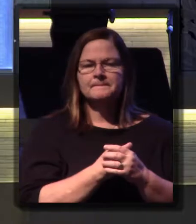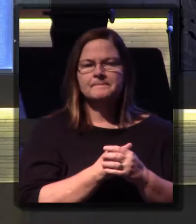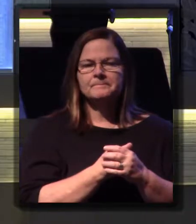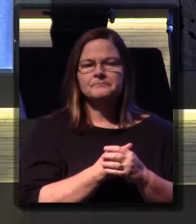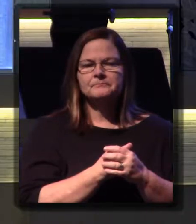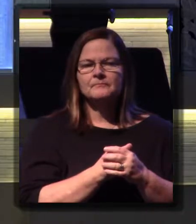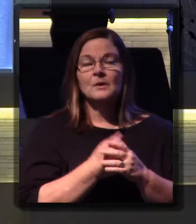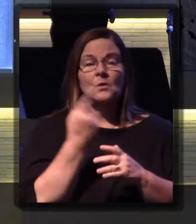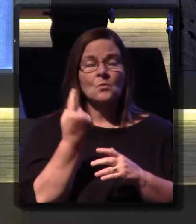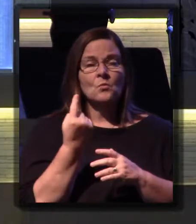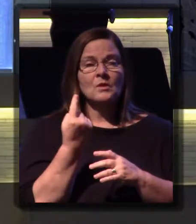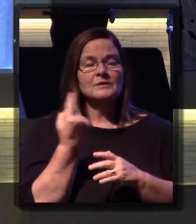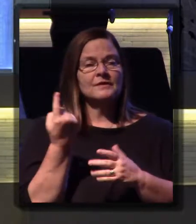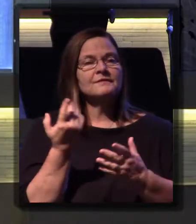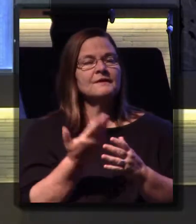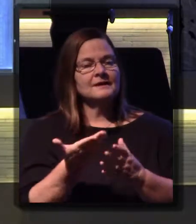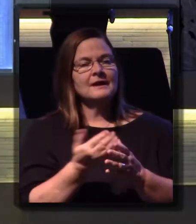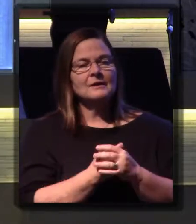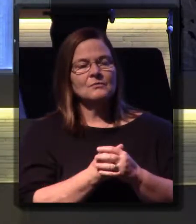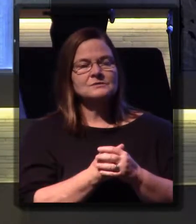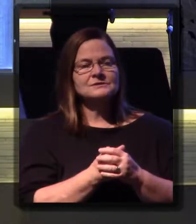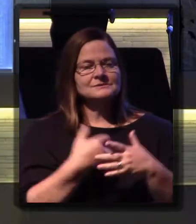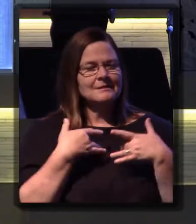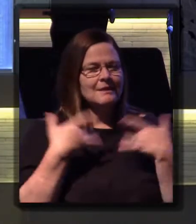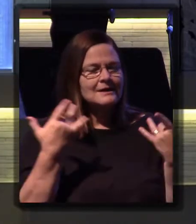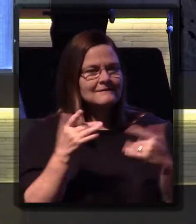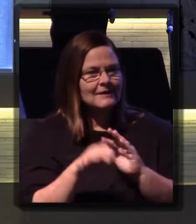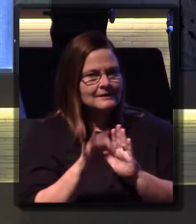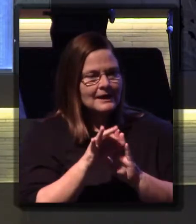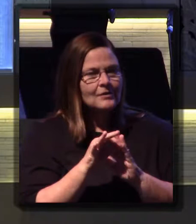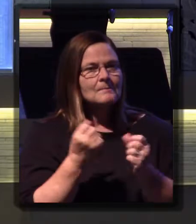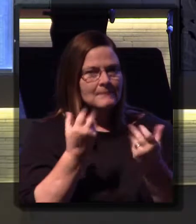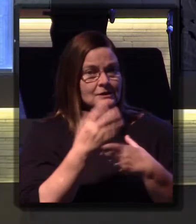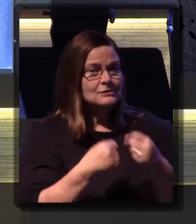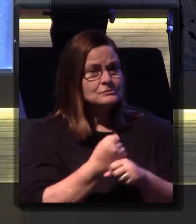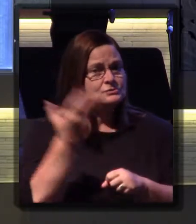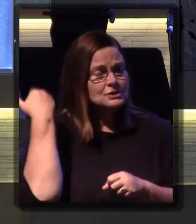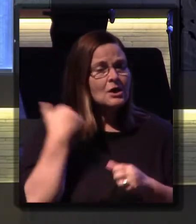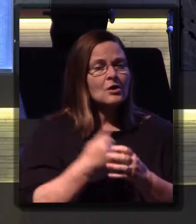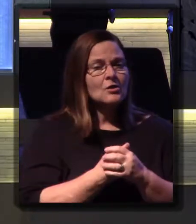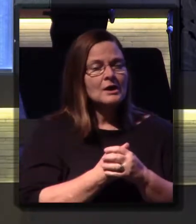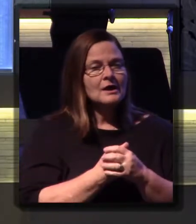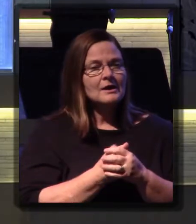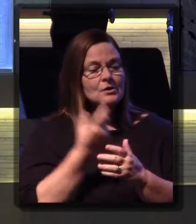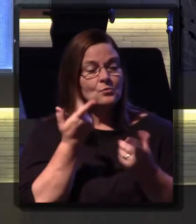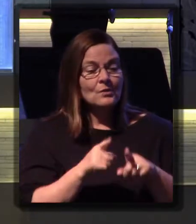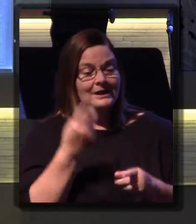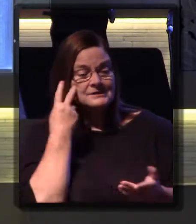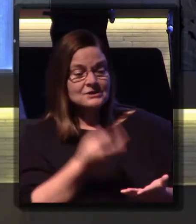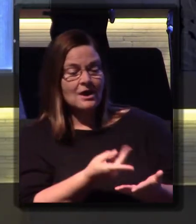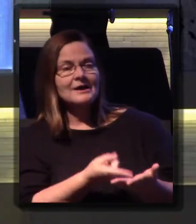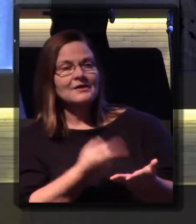teen years, I think I was about 13 years old, and one of the things that I was so delighted to discover in it